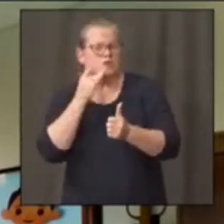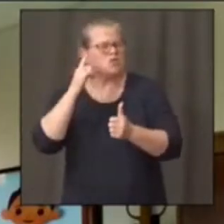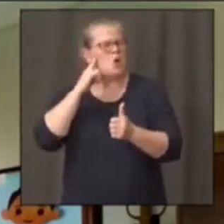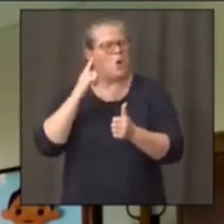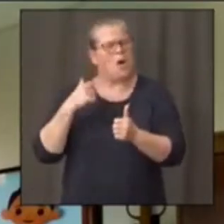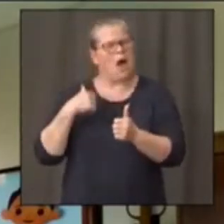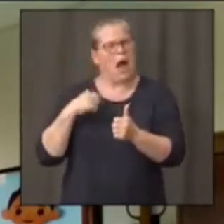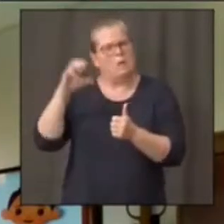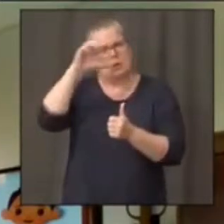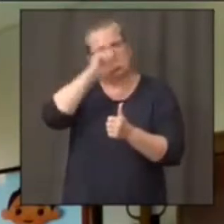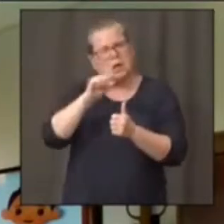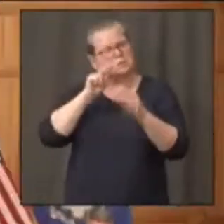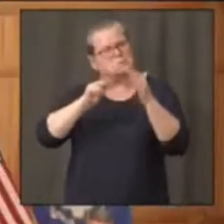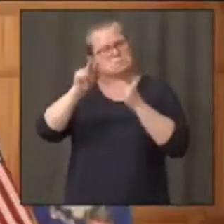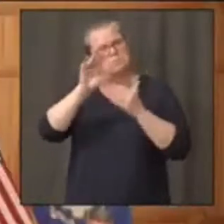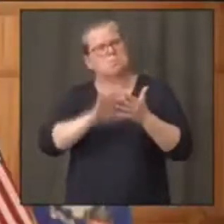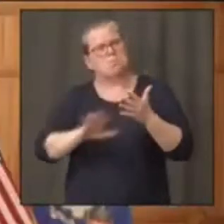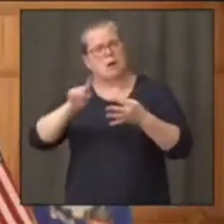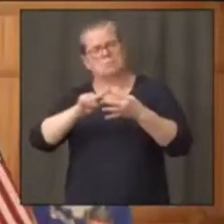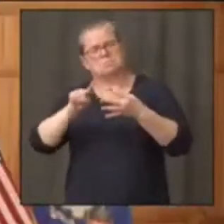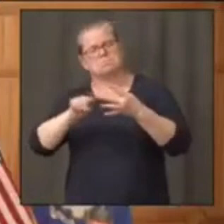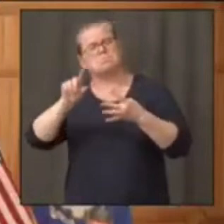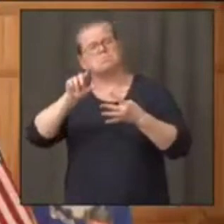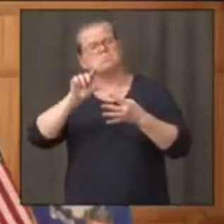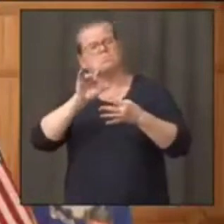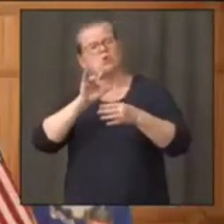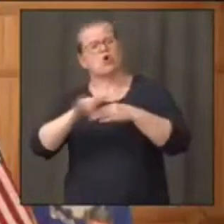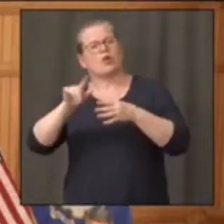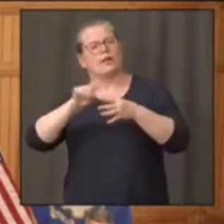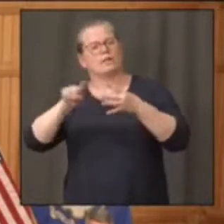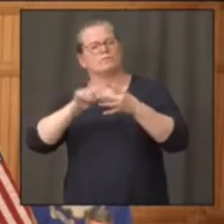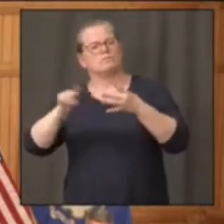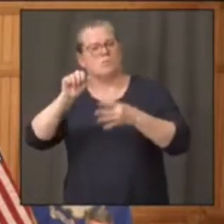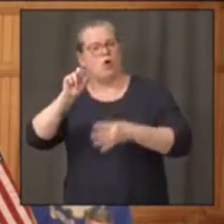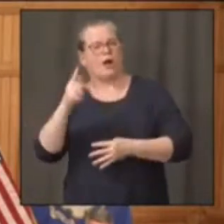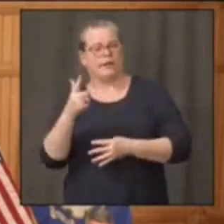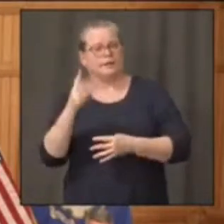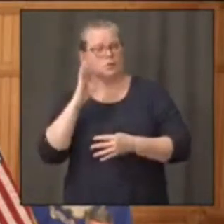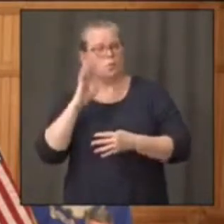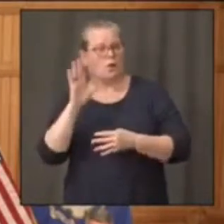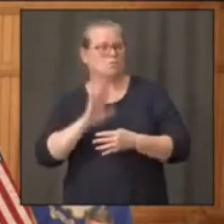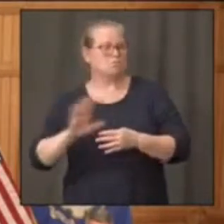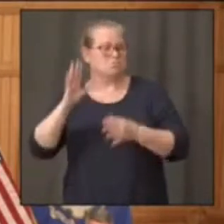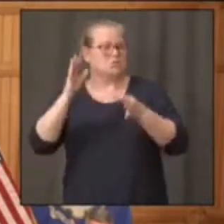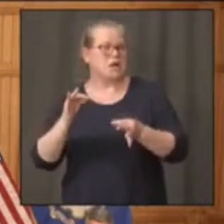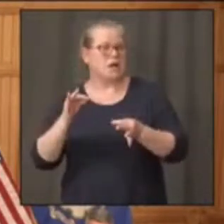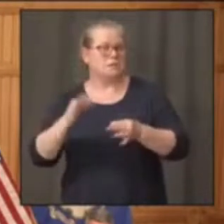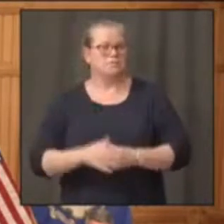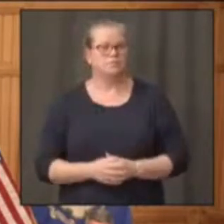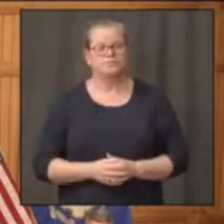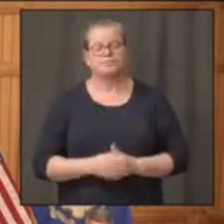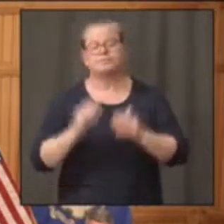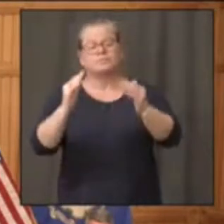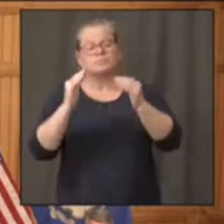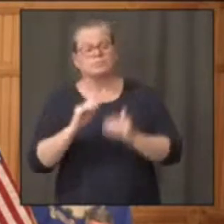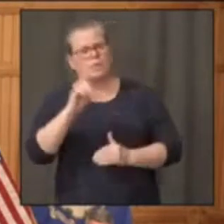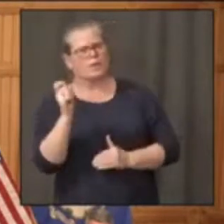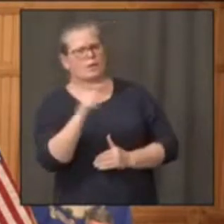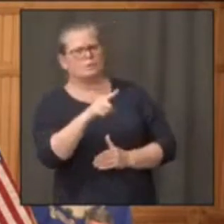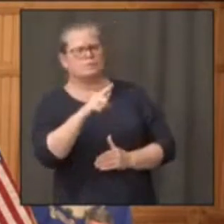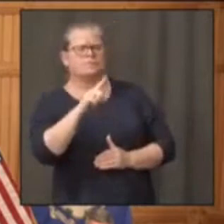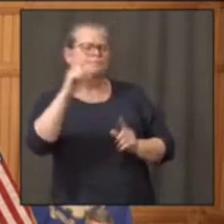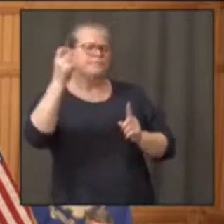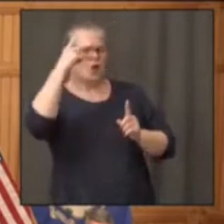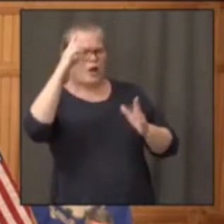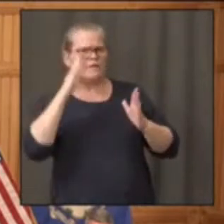reasonable. And then switching gears, Governor, the outage at the Department of Labor that happened on Sunday, will that be